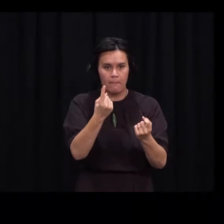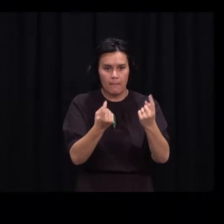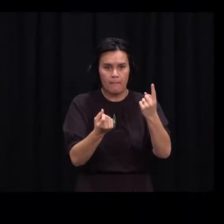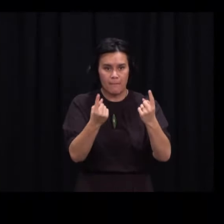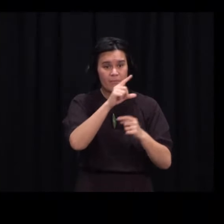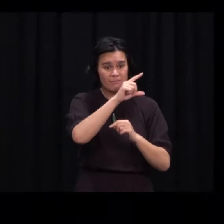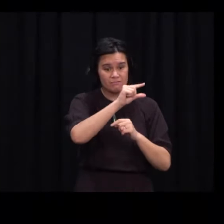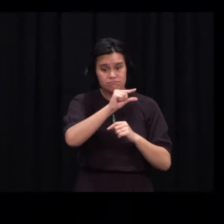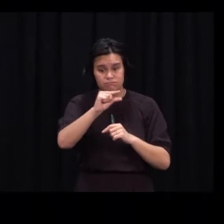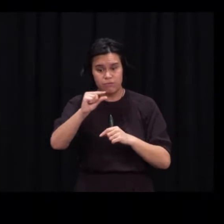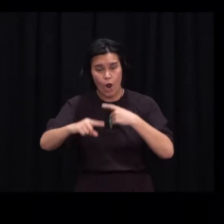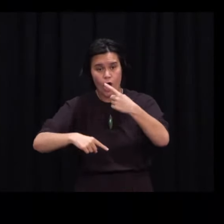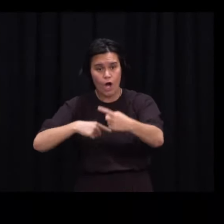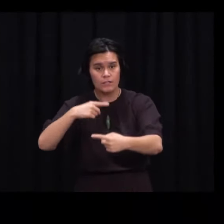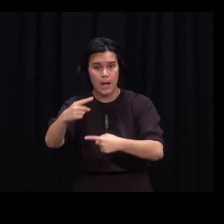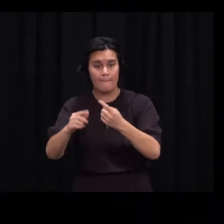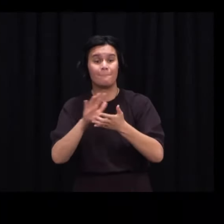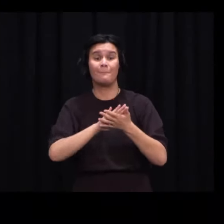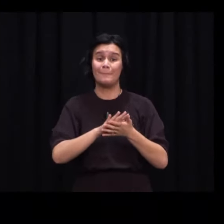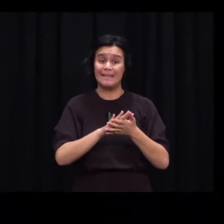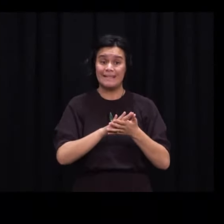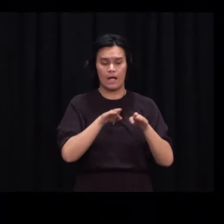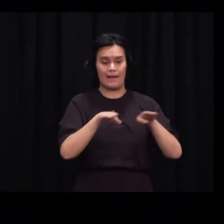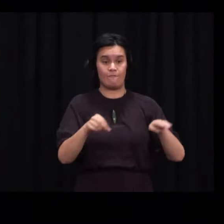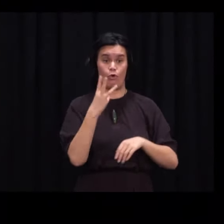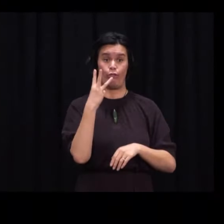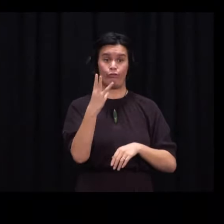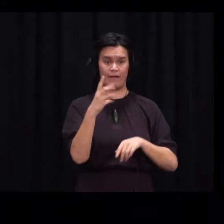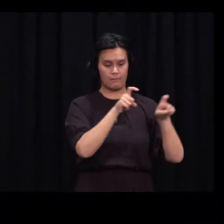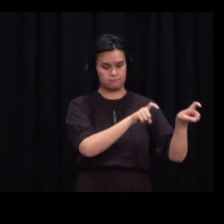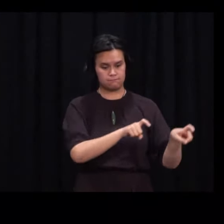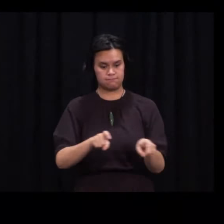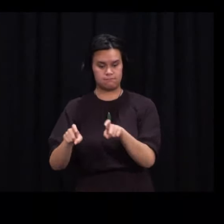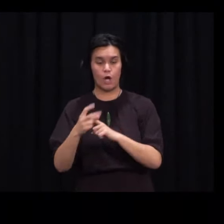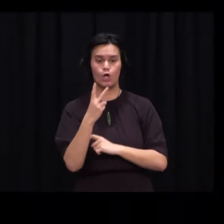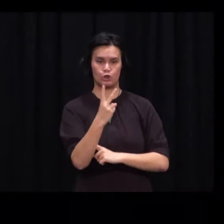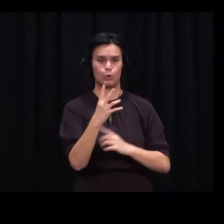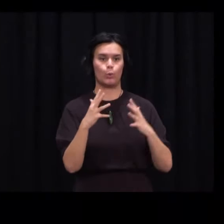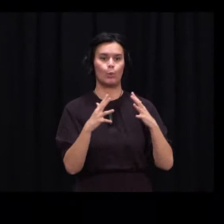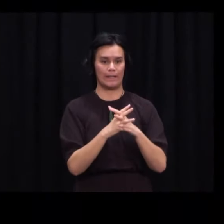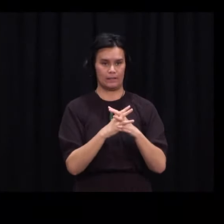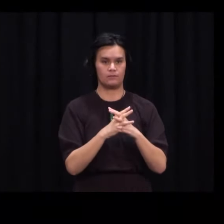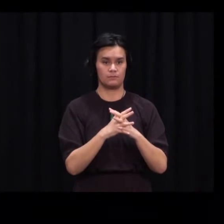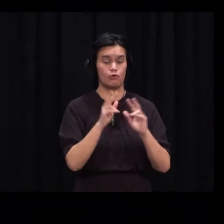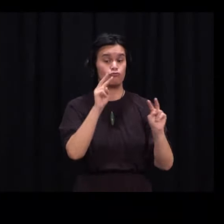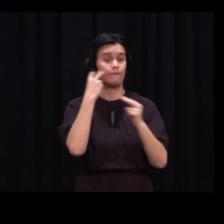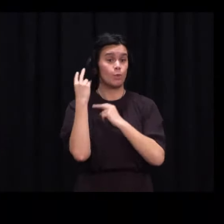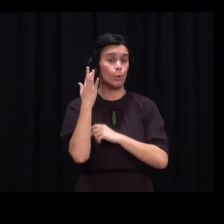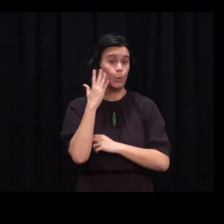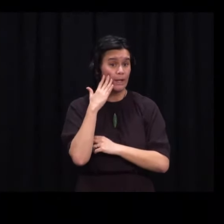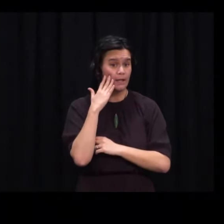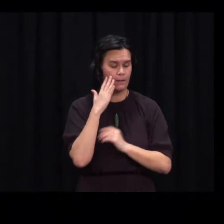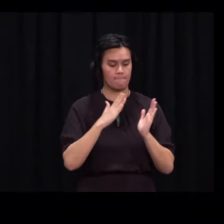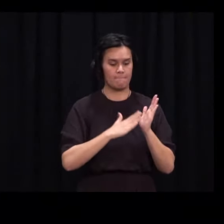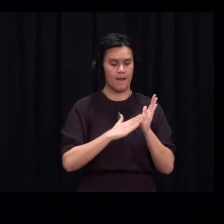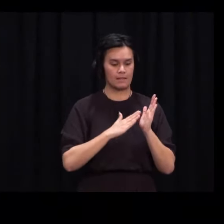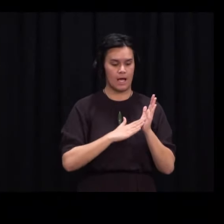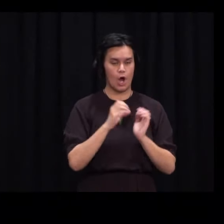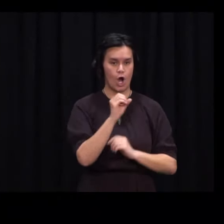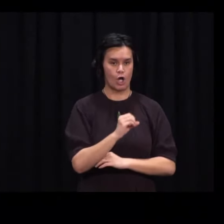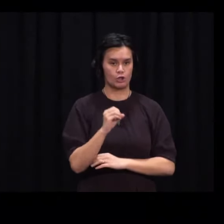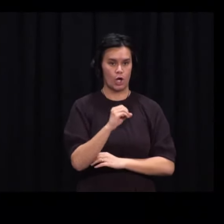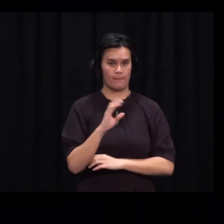at level 3 for at least 2 weeks, with Cabinet first reviewing those settings on Monday the 4th of October.